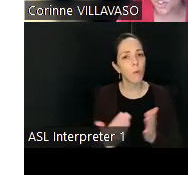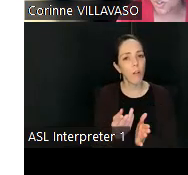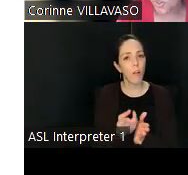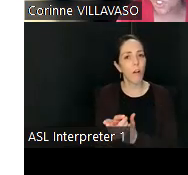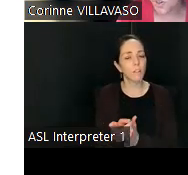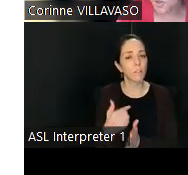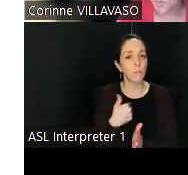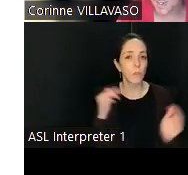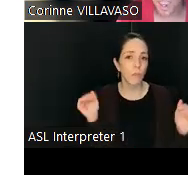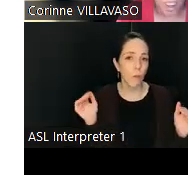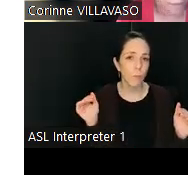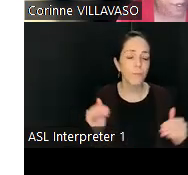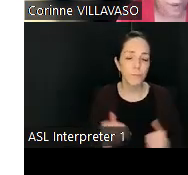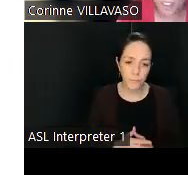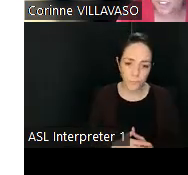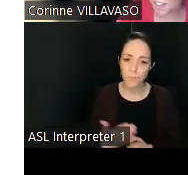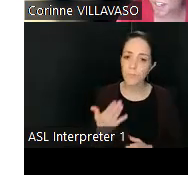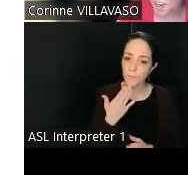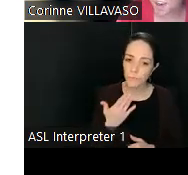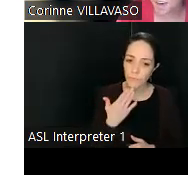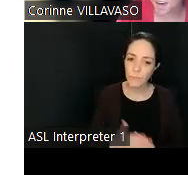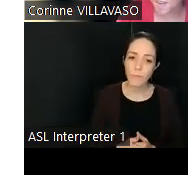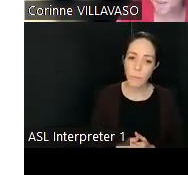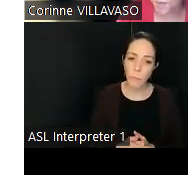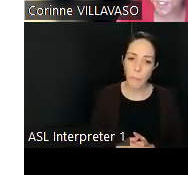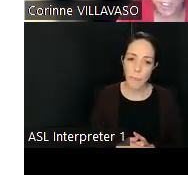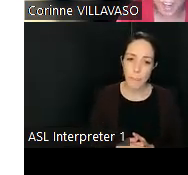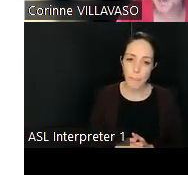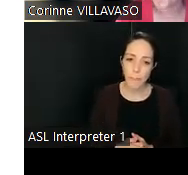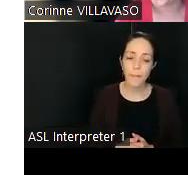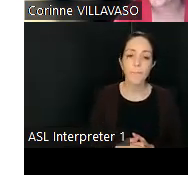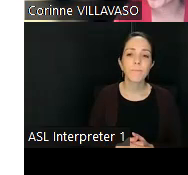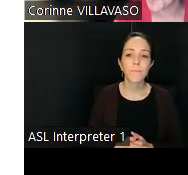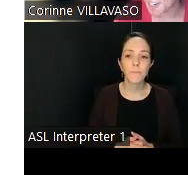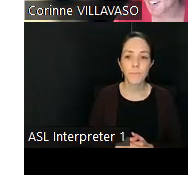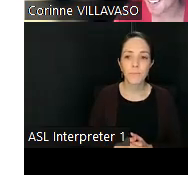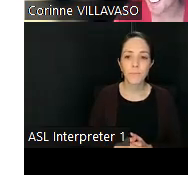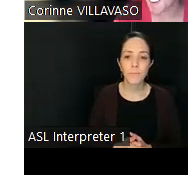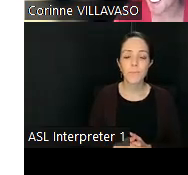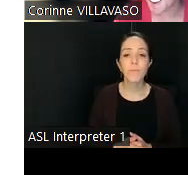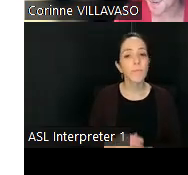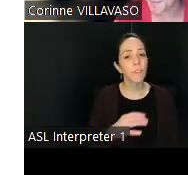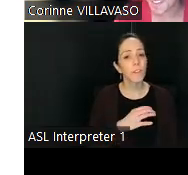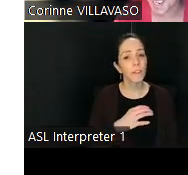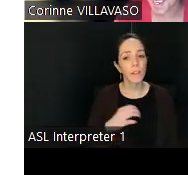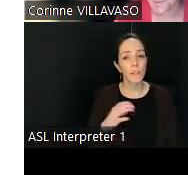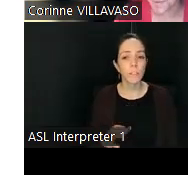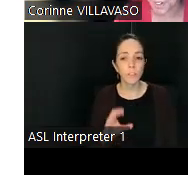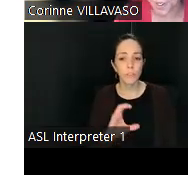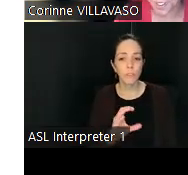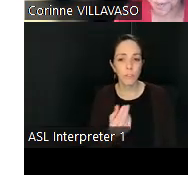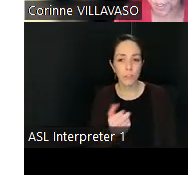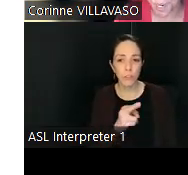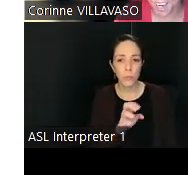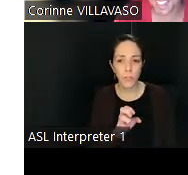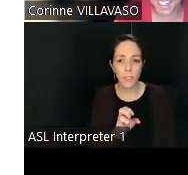Thank you, Co-Chair Obi. I want to apologize. I want to say Commissioner Cherie. I made a mistake and referred